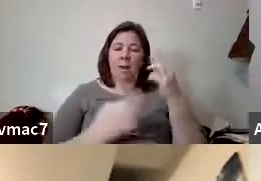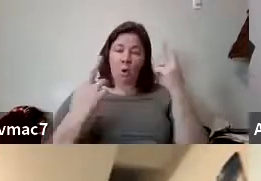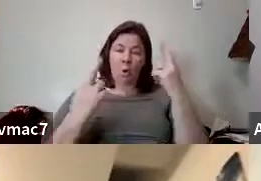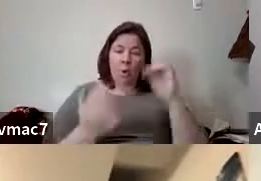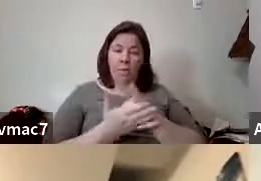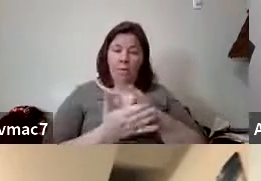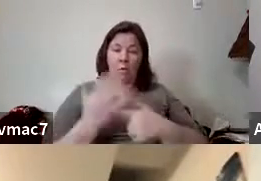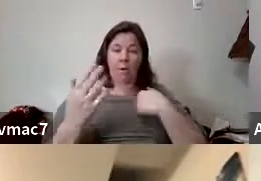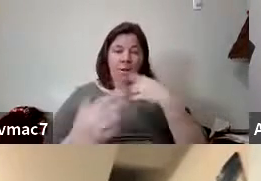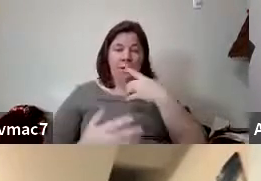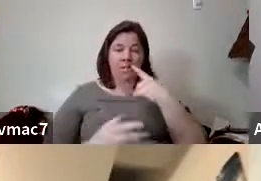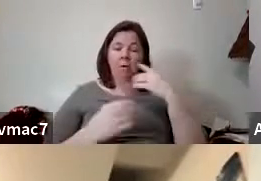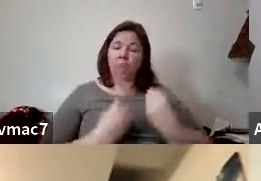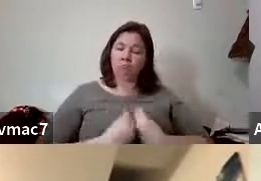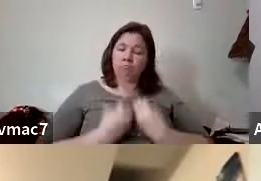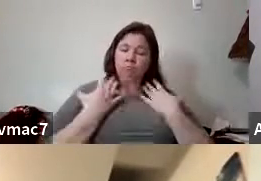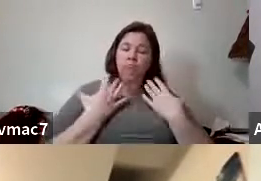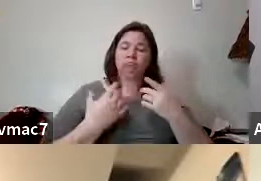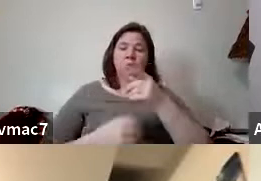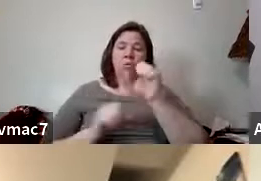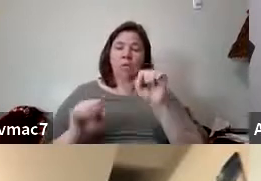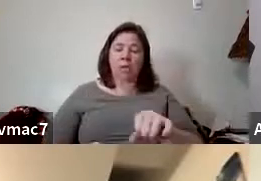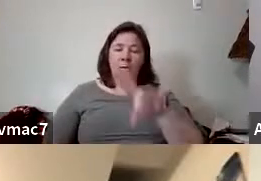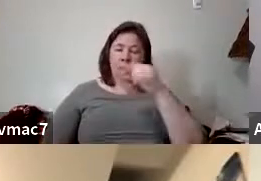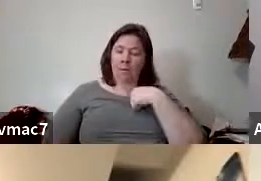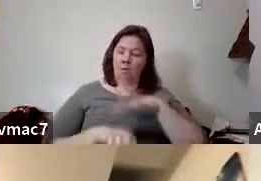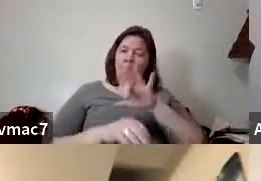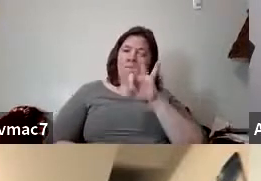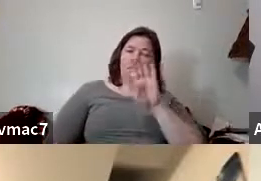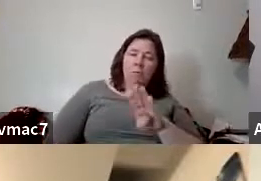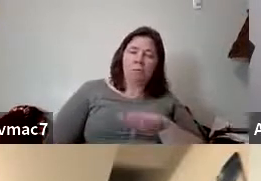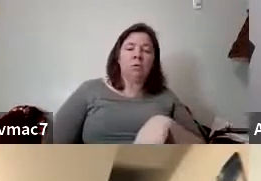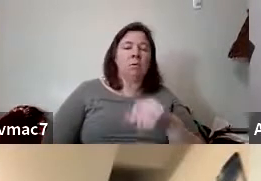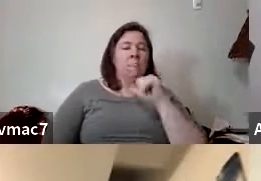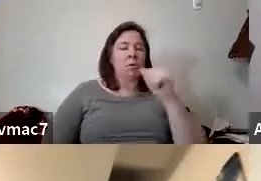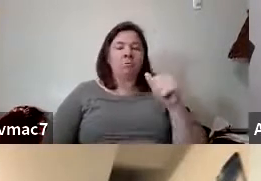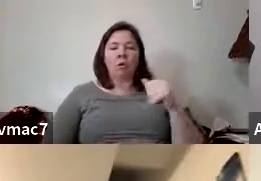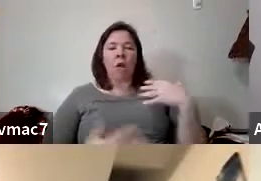to say today was inspirational. You guys can find me on Facebook. Don't be